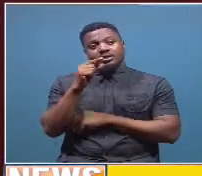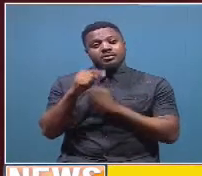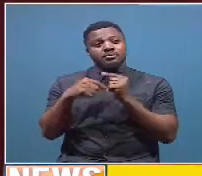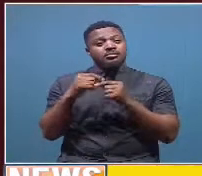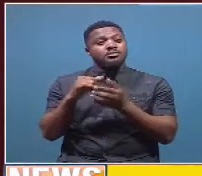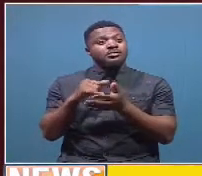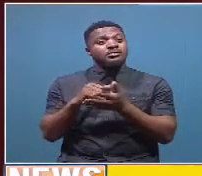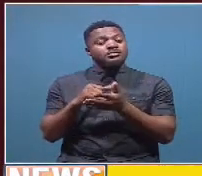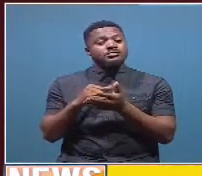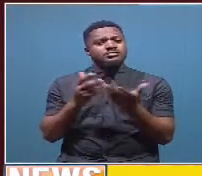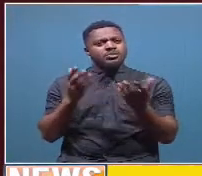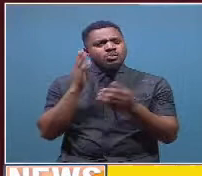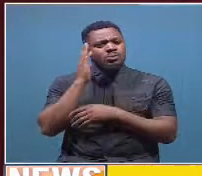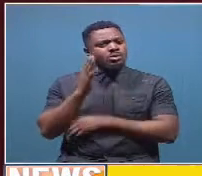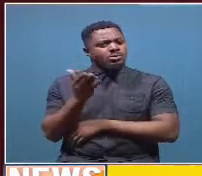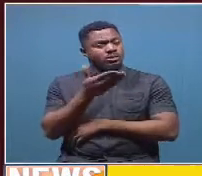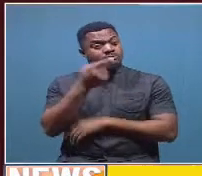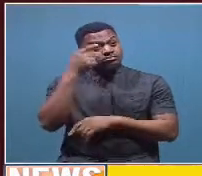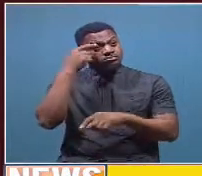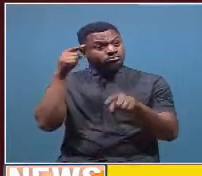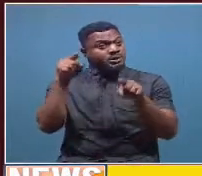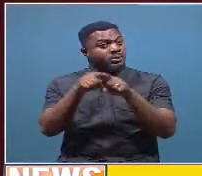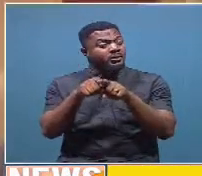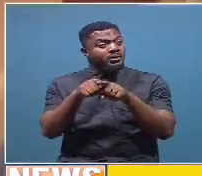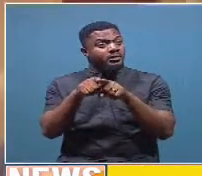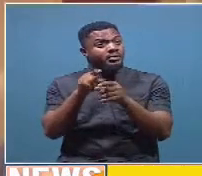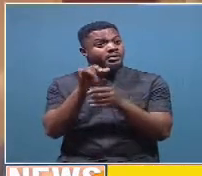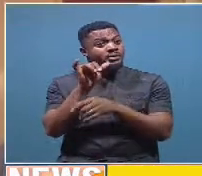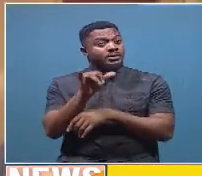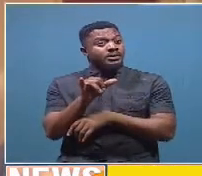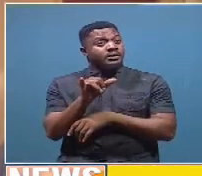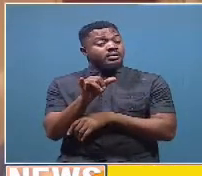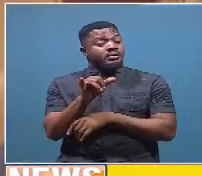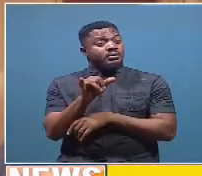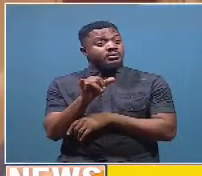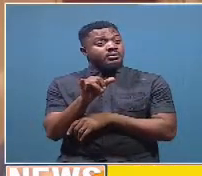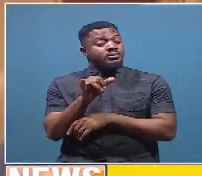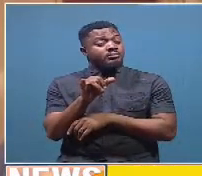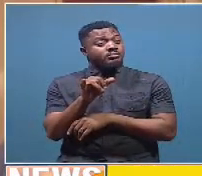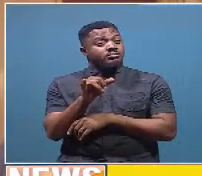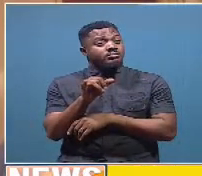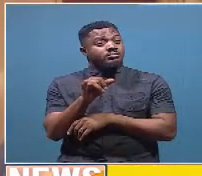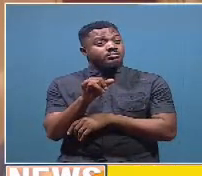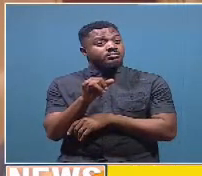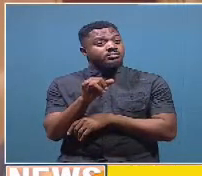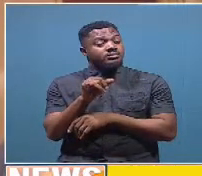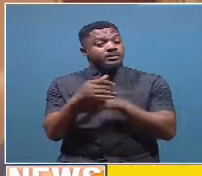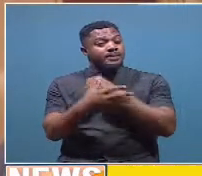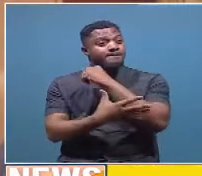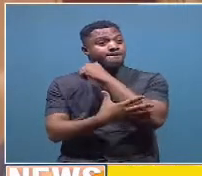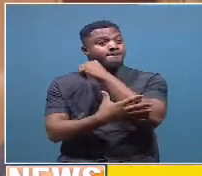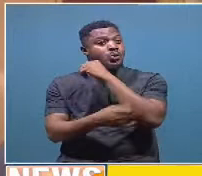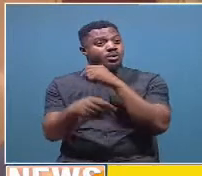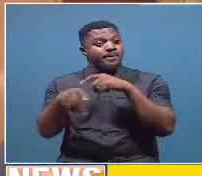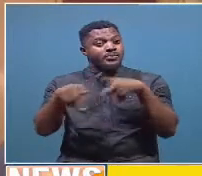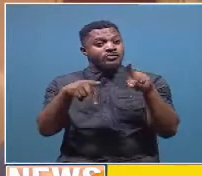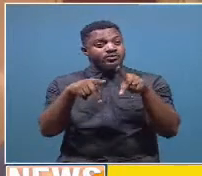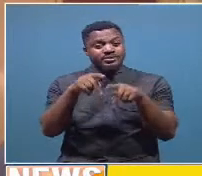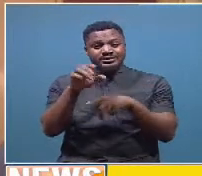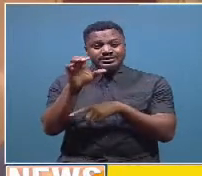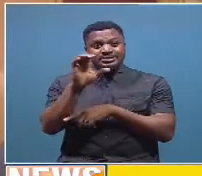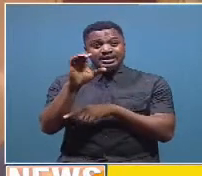it. Would you agree that the poor performance of the